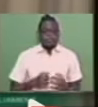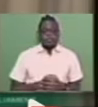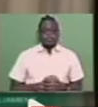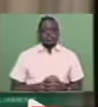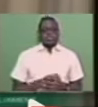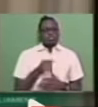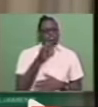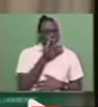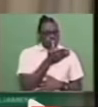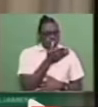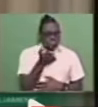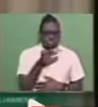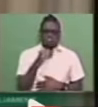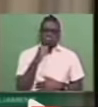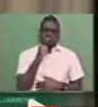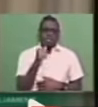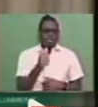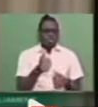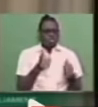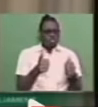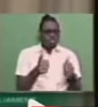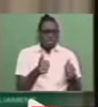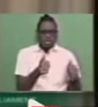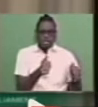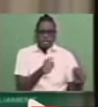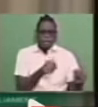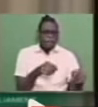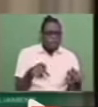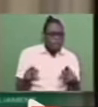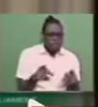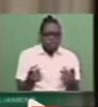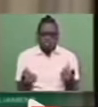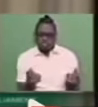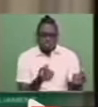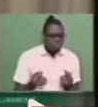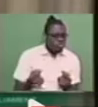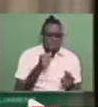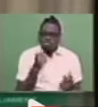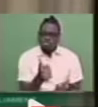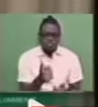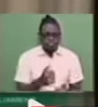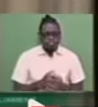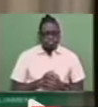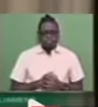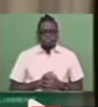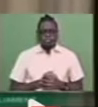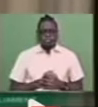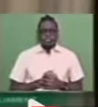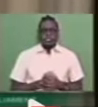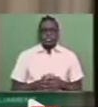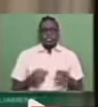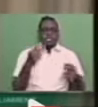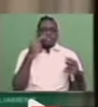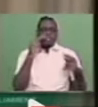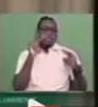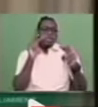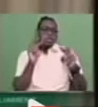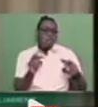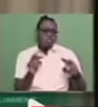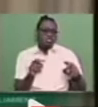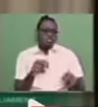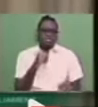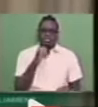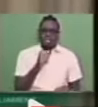in its incarnation as the previous government. In fact, they have normed incompetence and inefficiency.